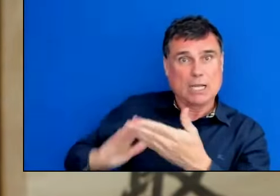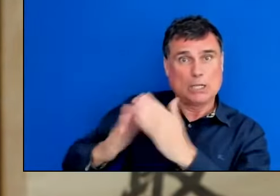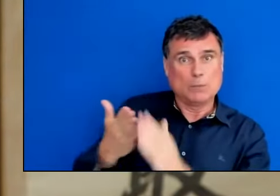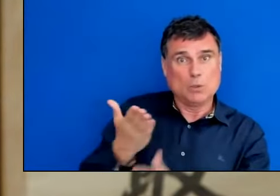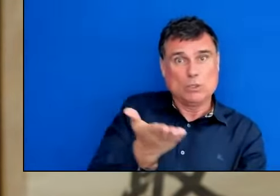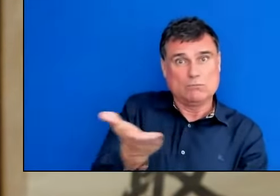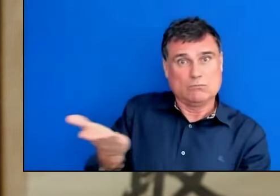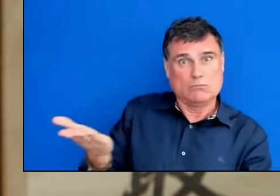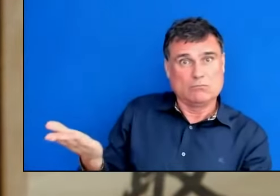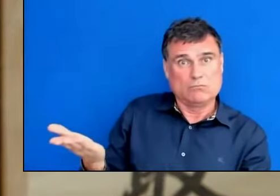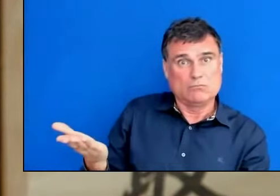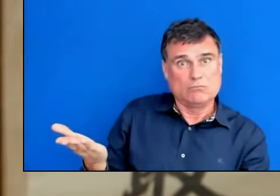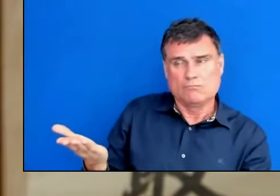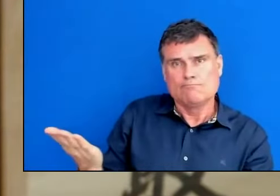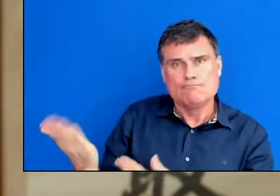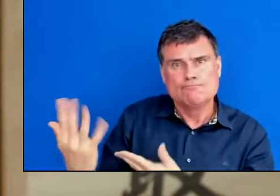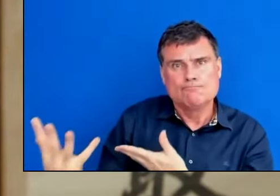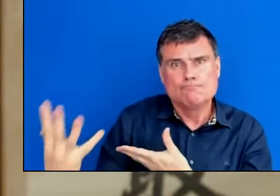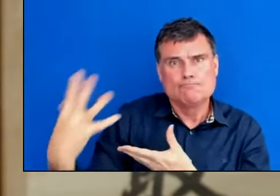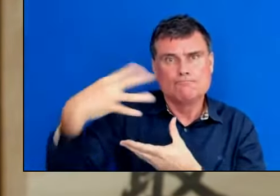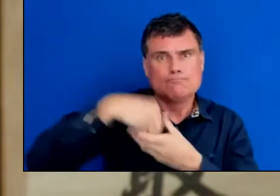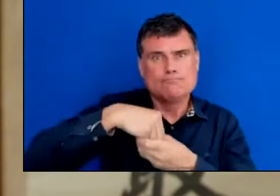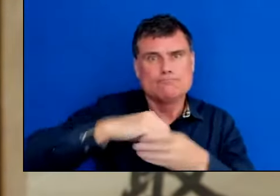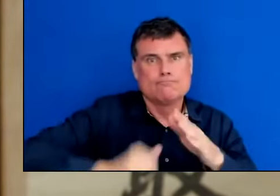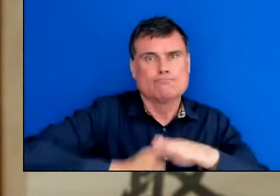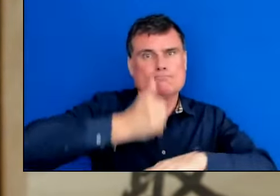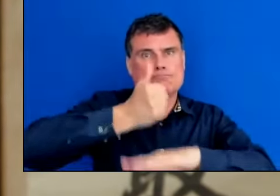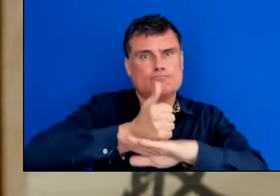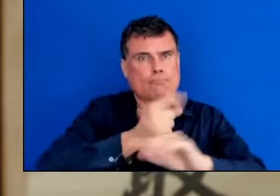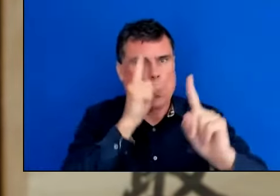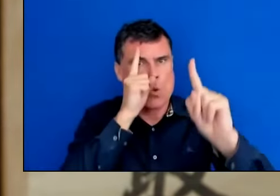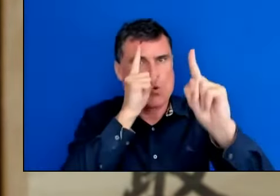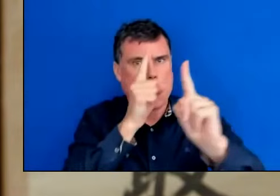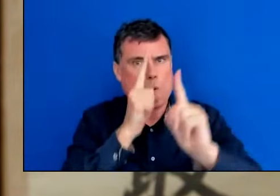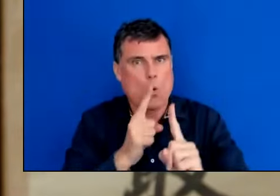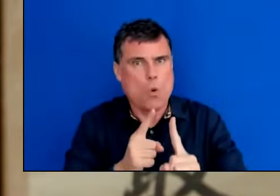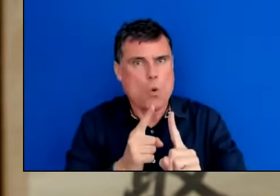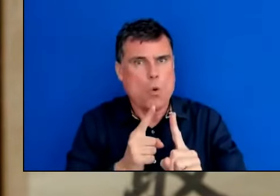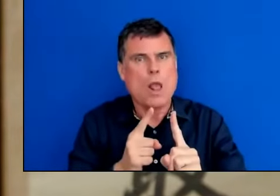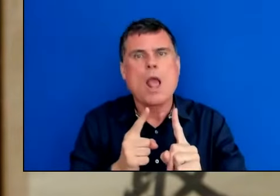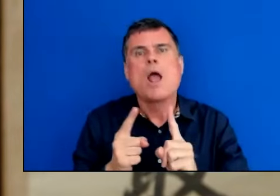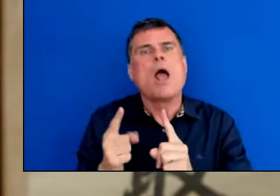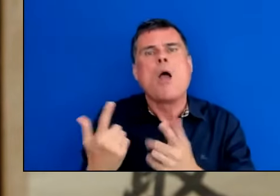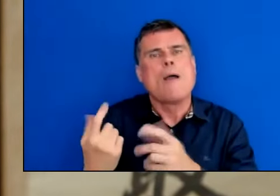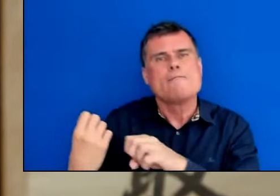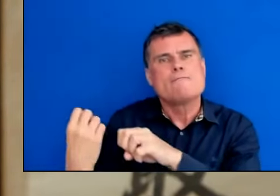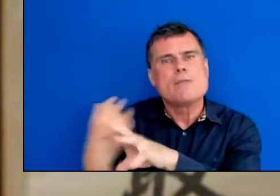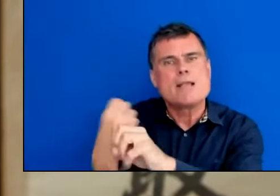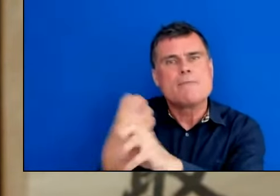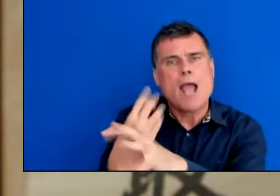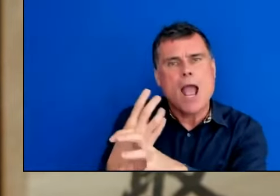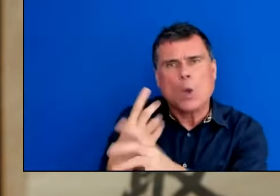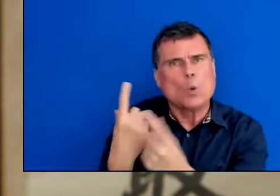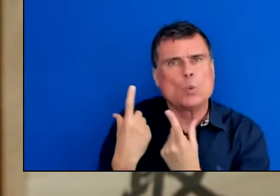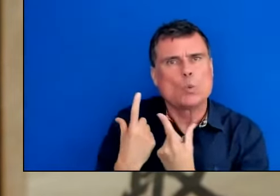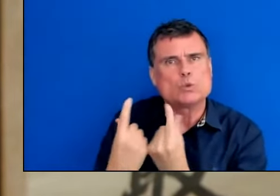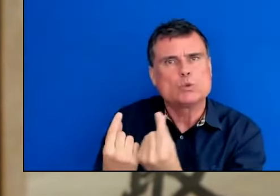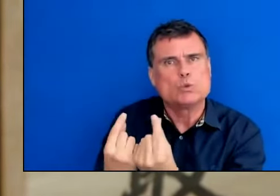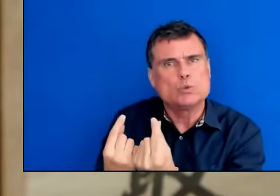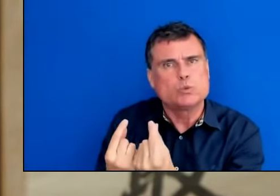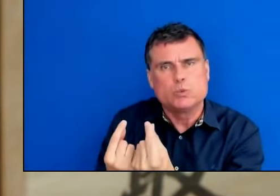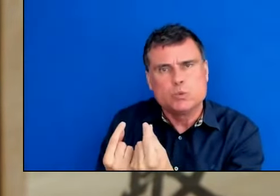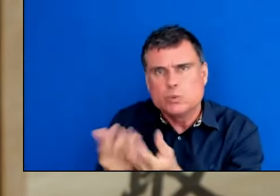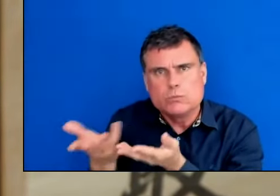to build out a series of initiatives which responds to feedback in our community consultations